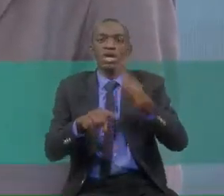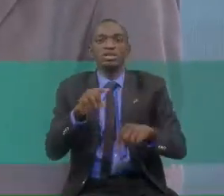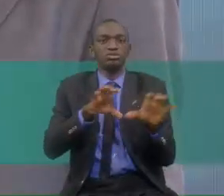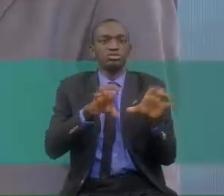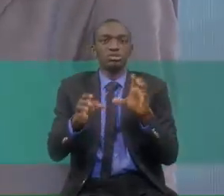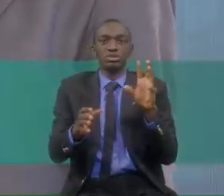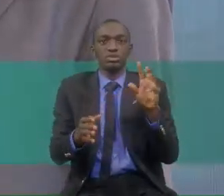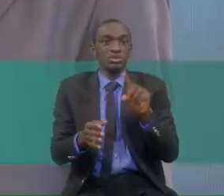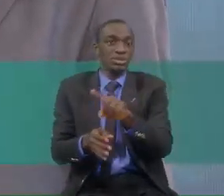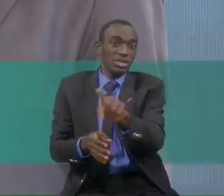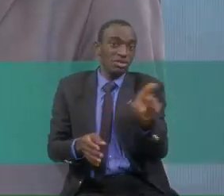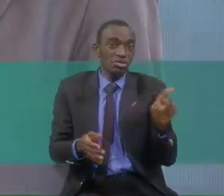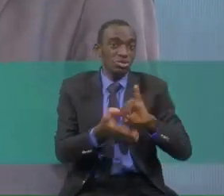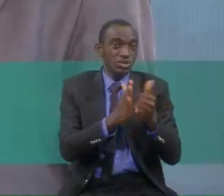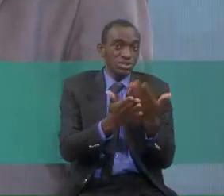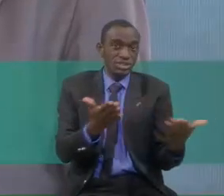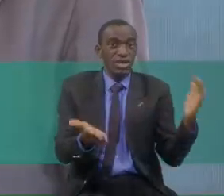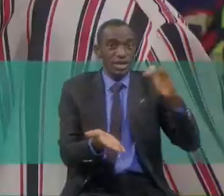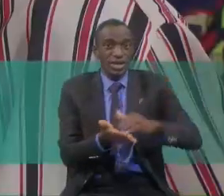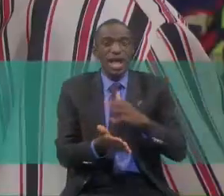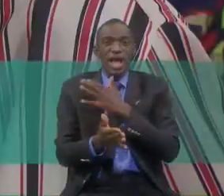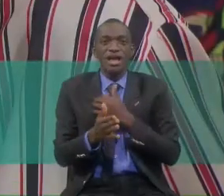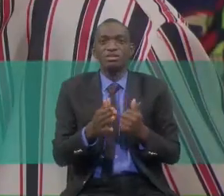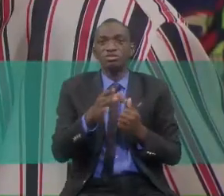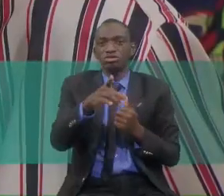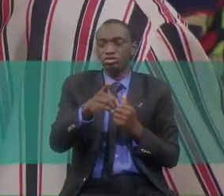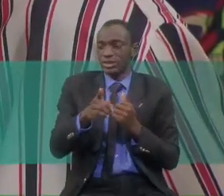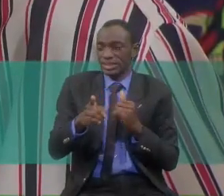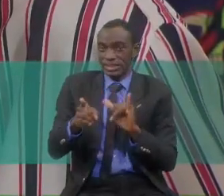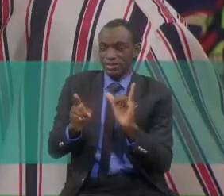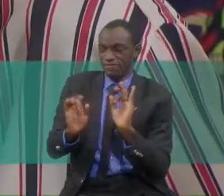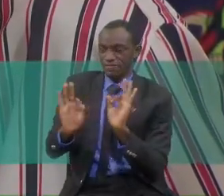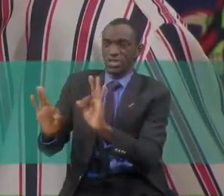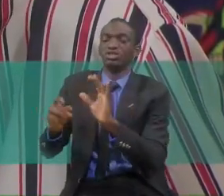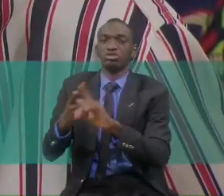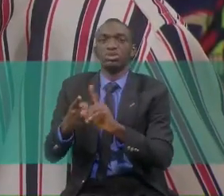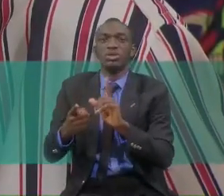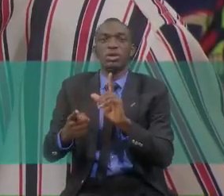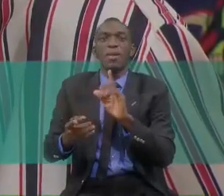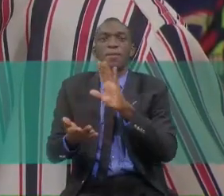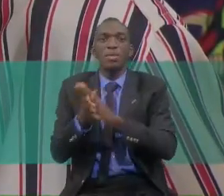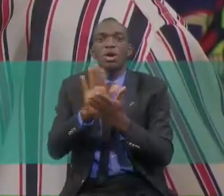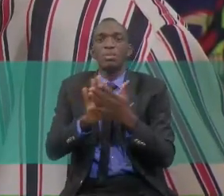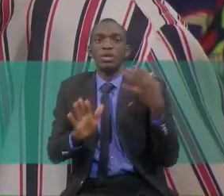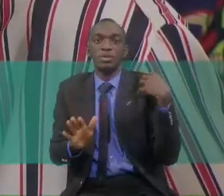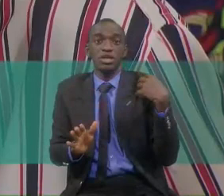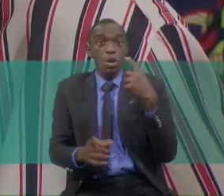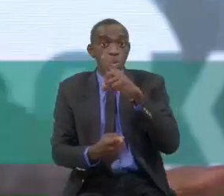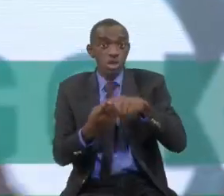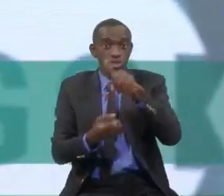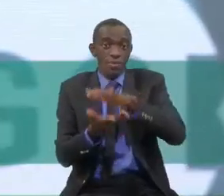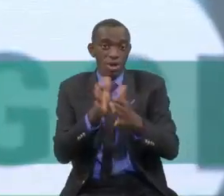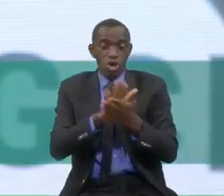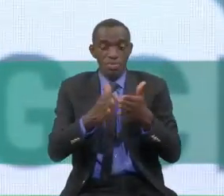fit into being the captain. When you become a leader in society, a leader in the